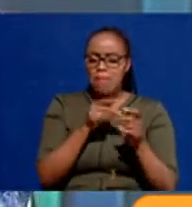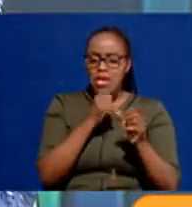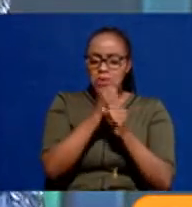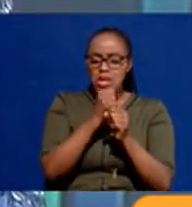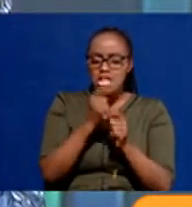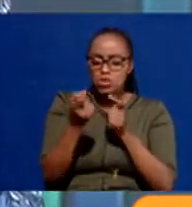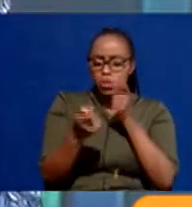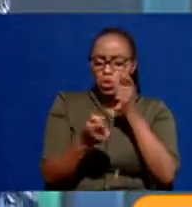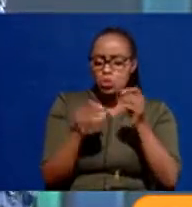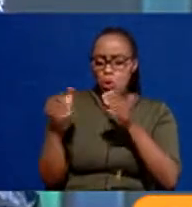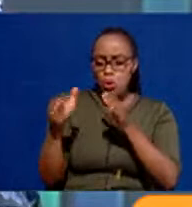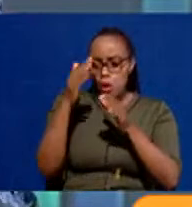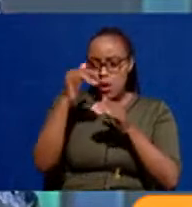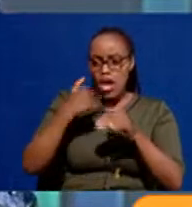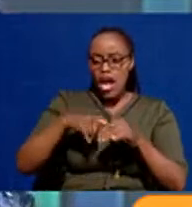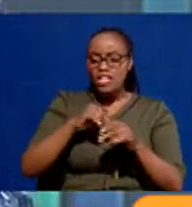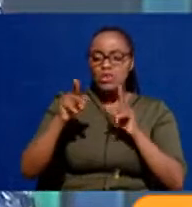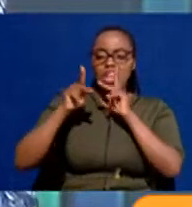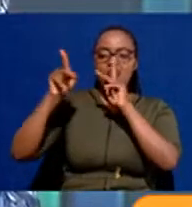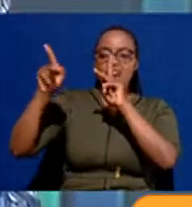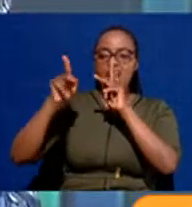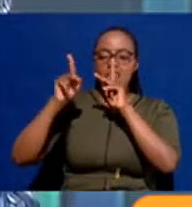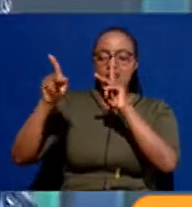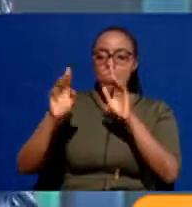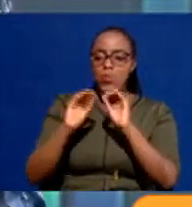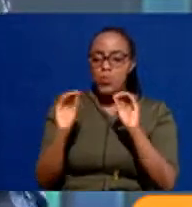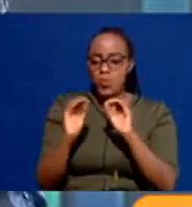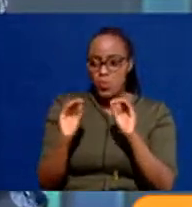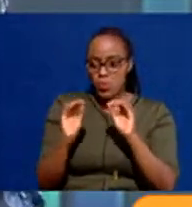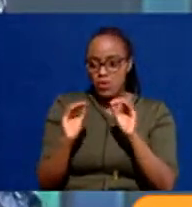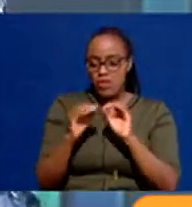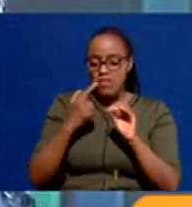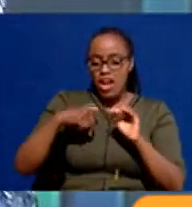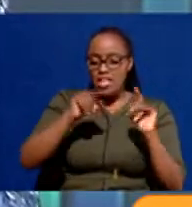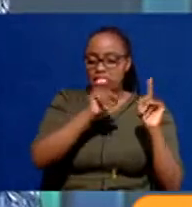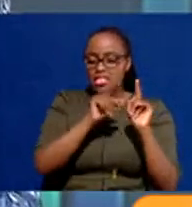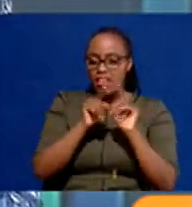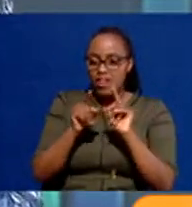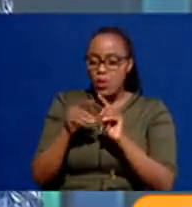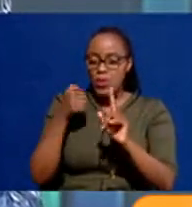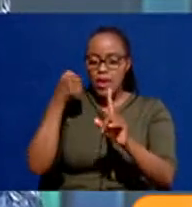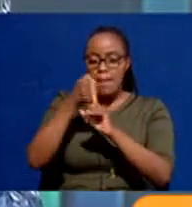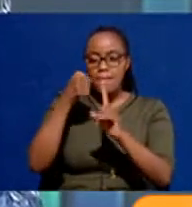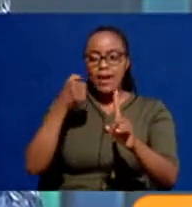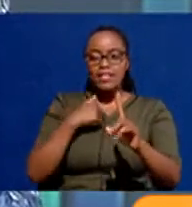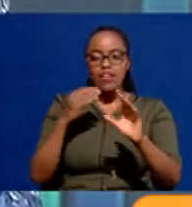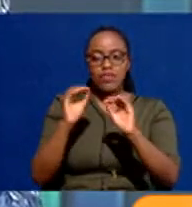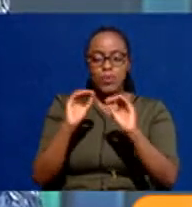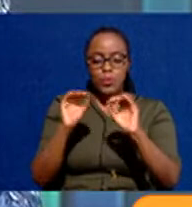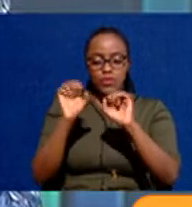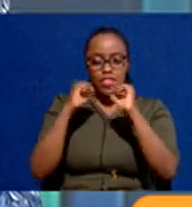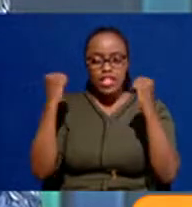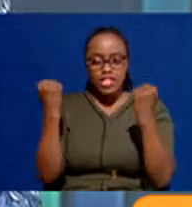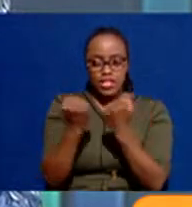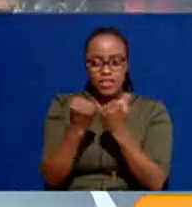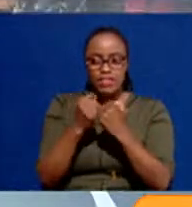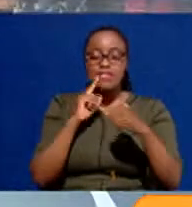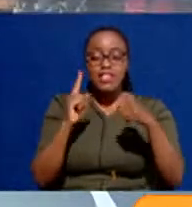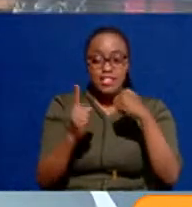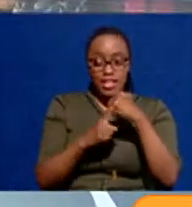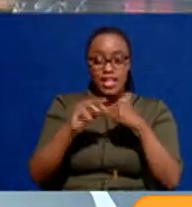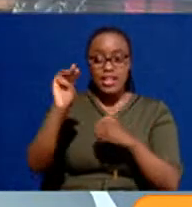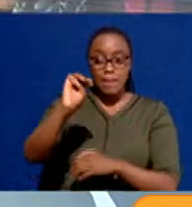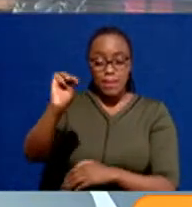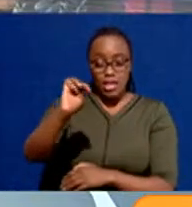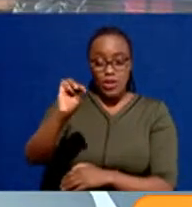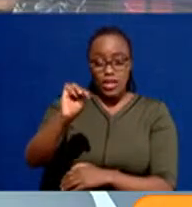As I say, just because we're not shouting from the rooftop, it's not because we're not making impact in the society. 600 million or